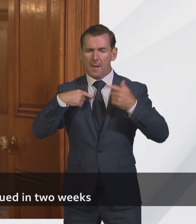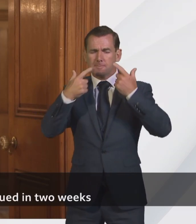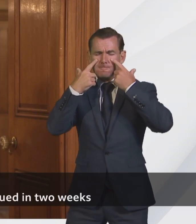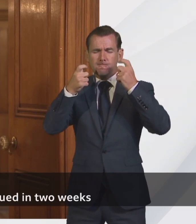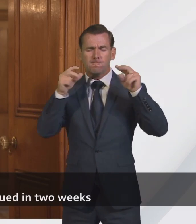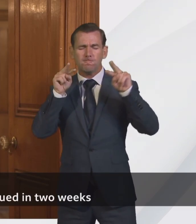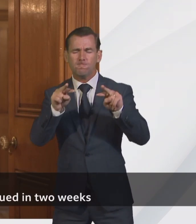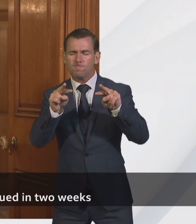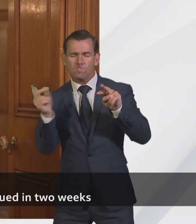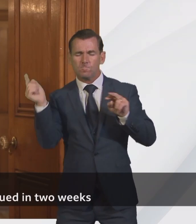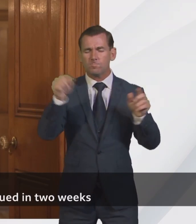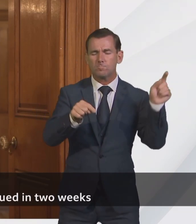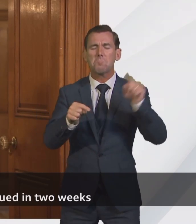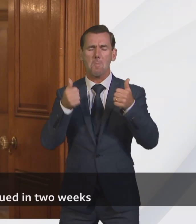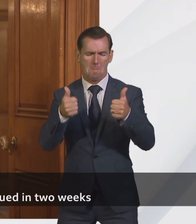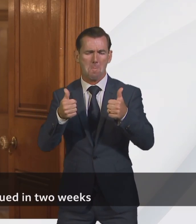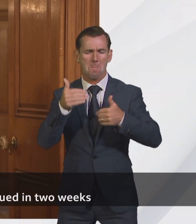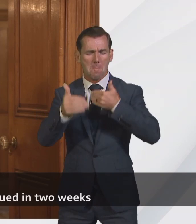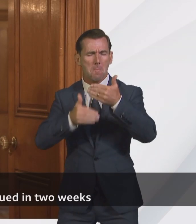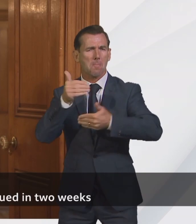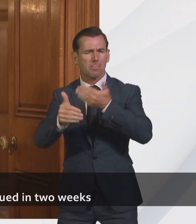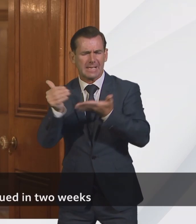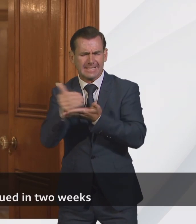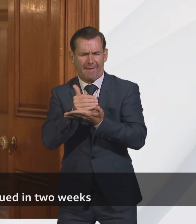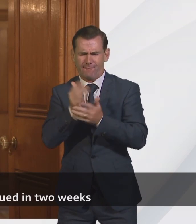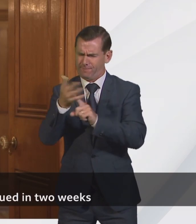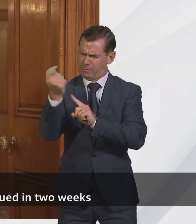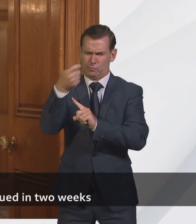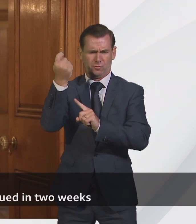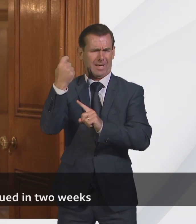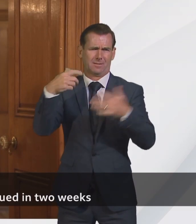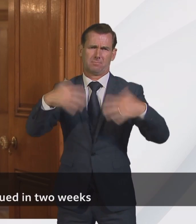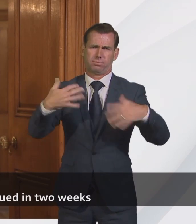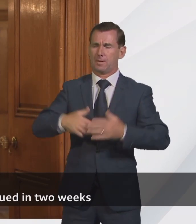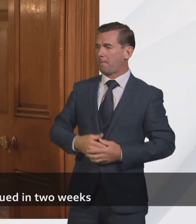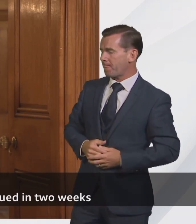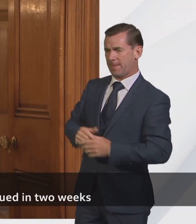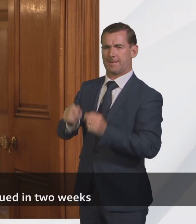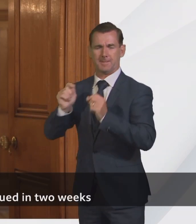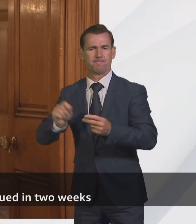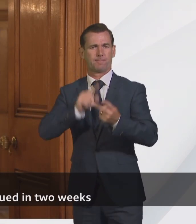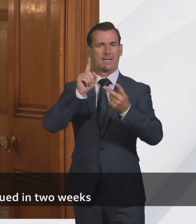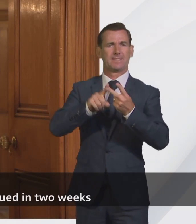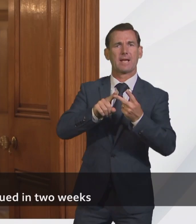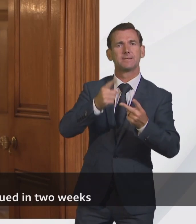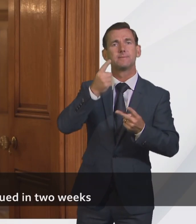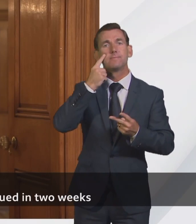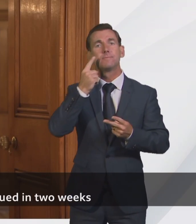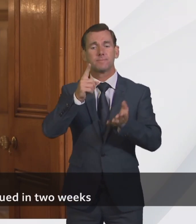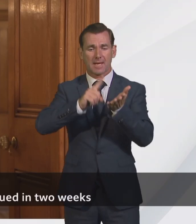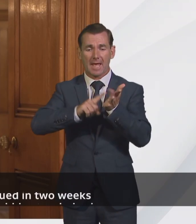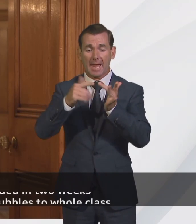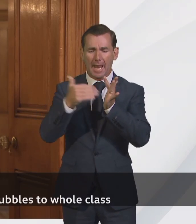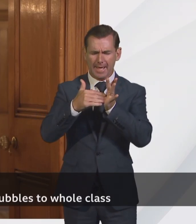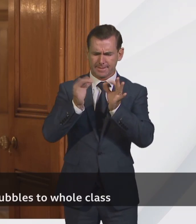cautiously, and it's been done safely and incredibly successfully as well. If we can next turn to Liz